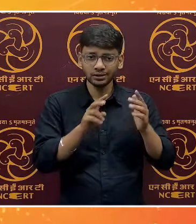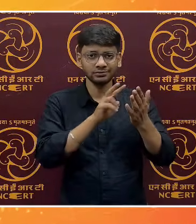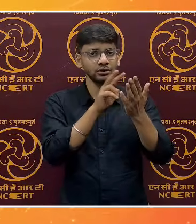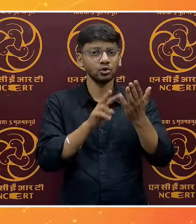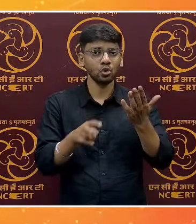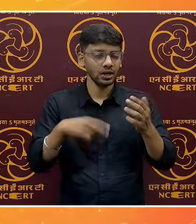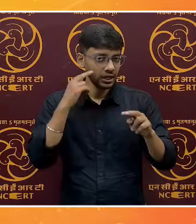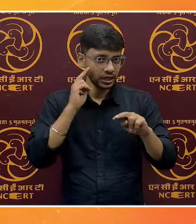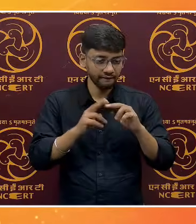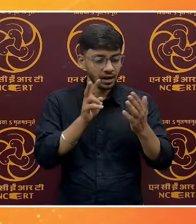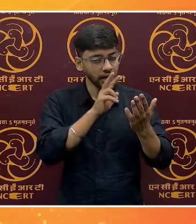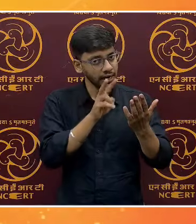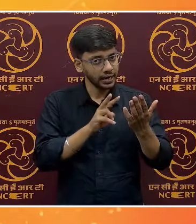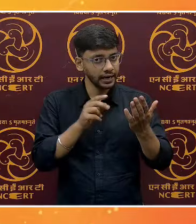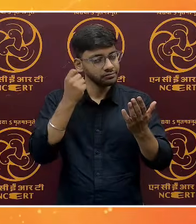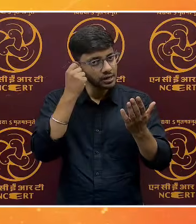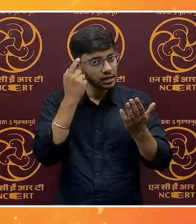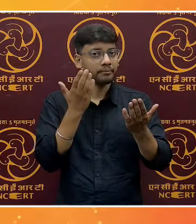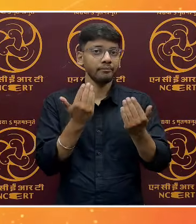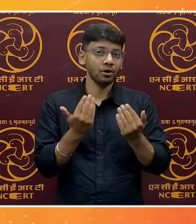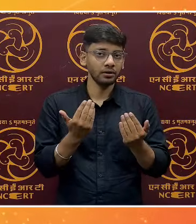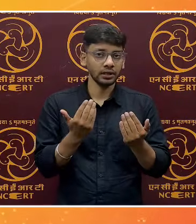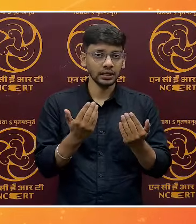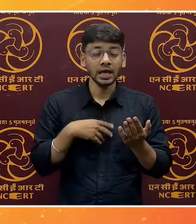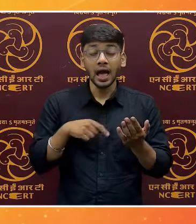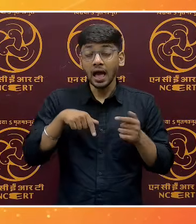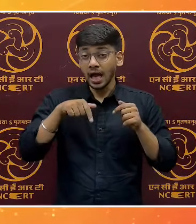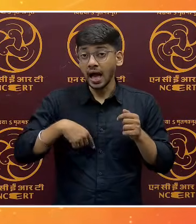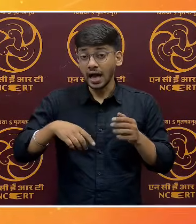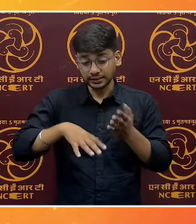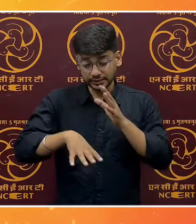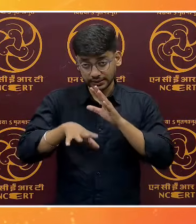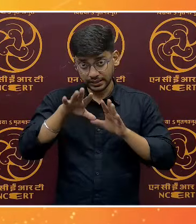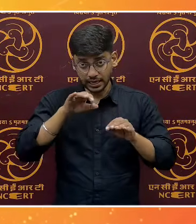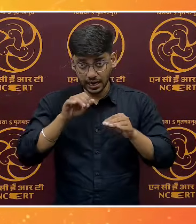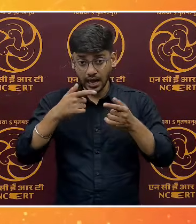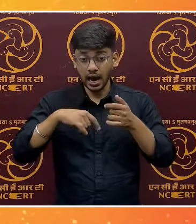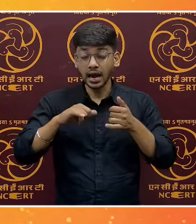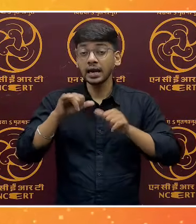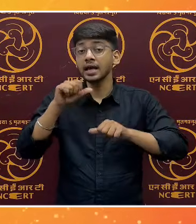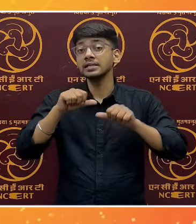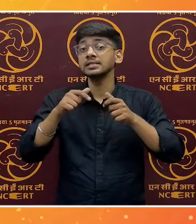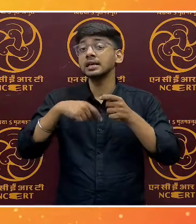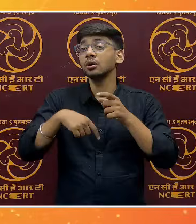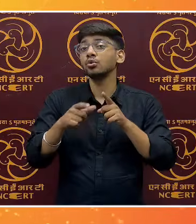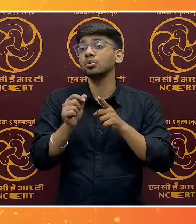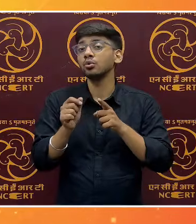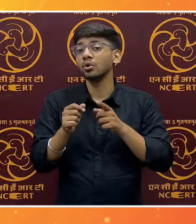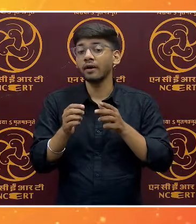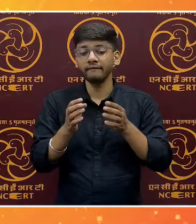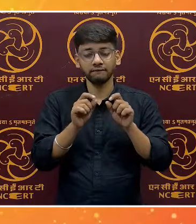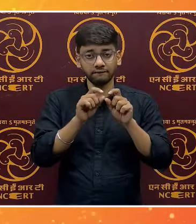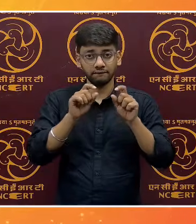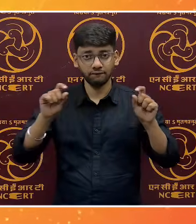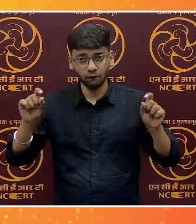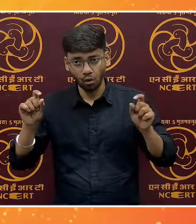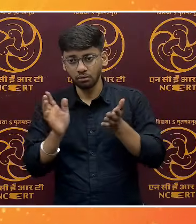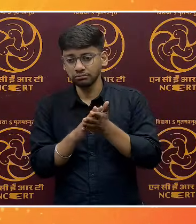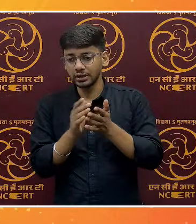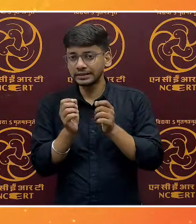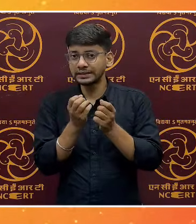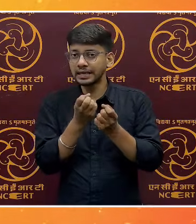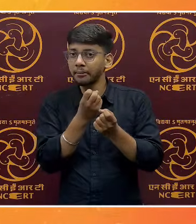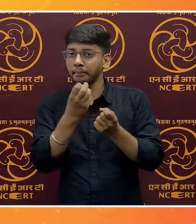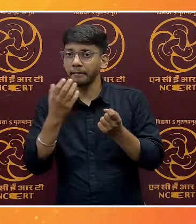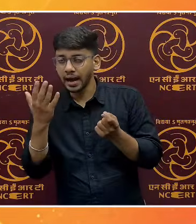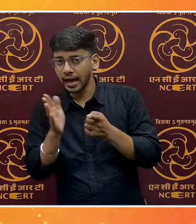concept. Here we can see what we are going to learn in the simulation, how the formula is derived, what is length, what